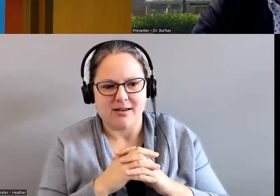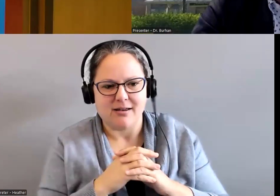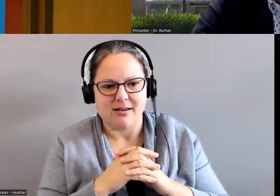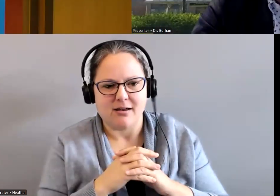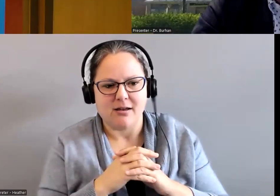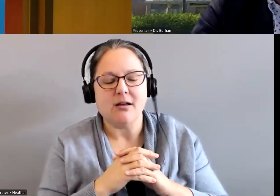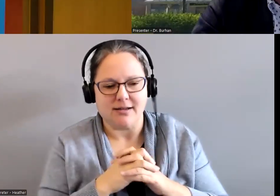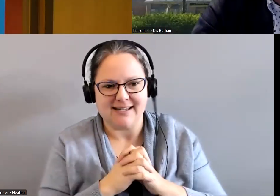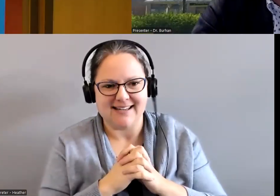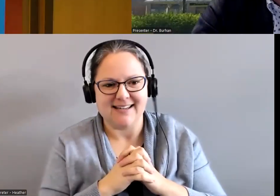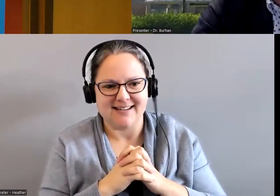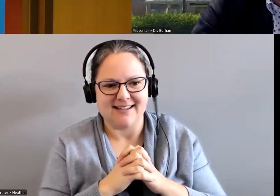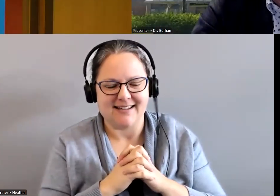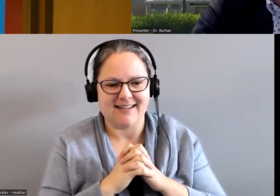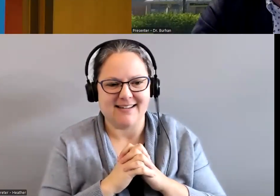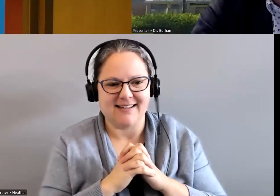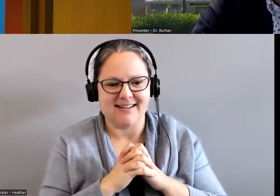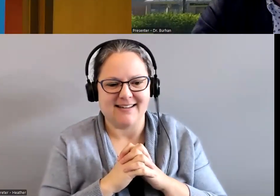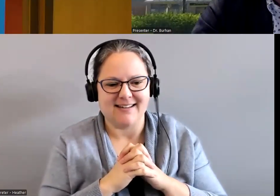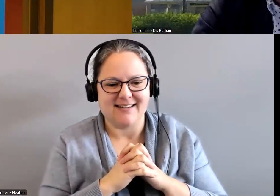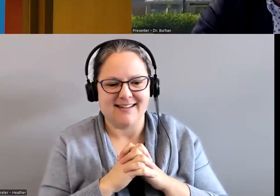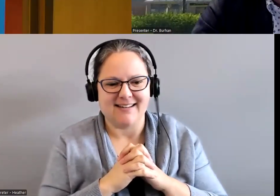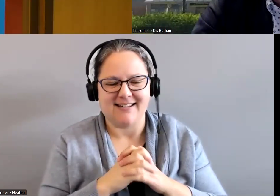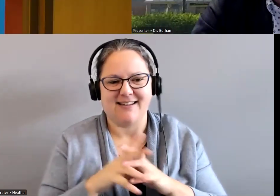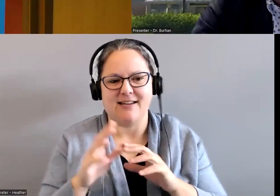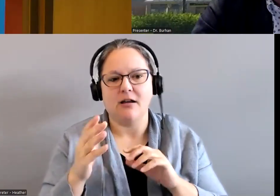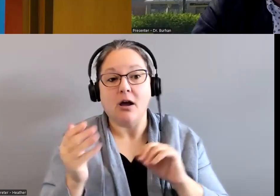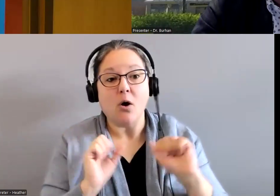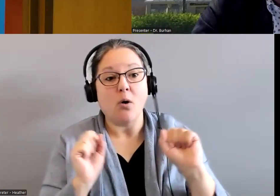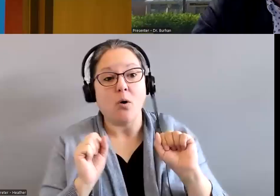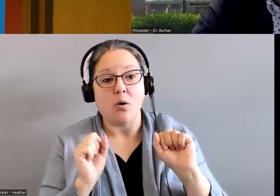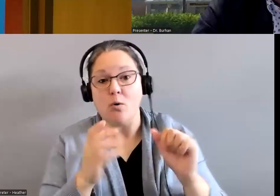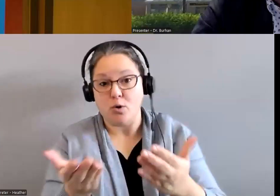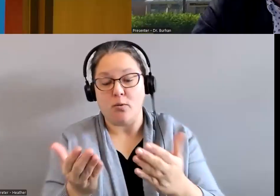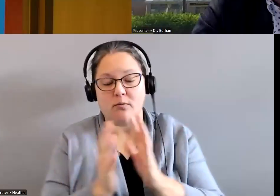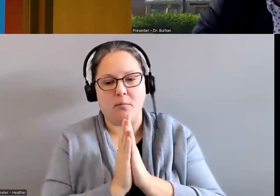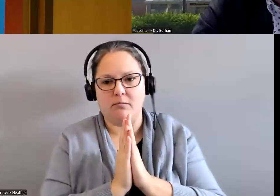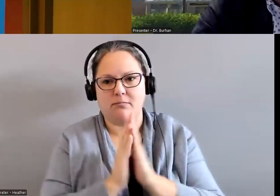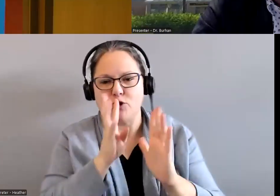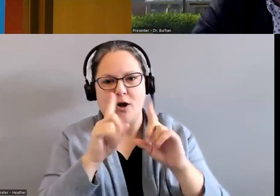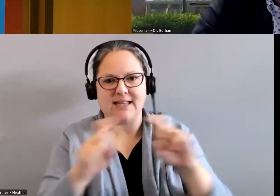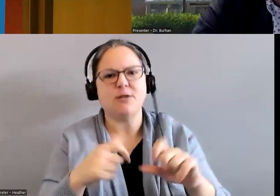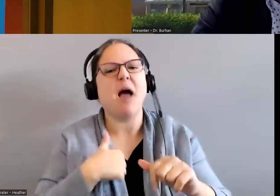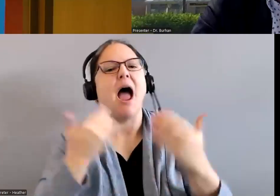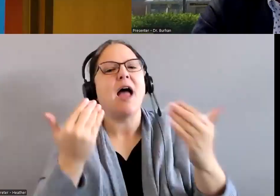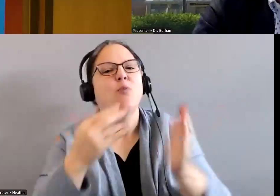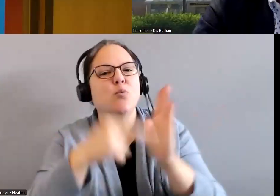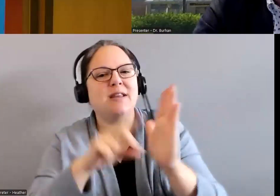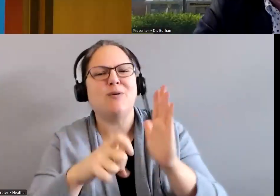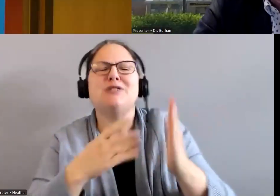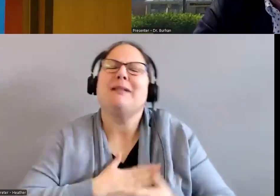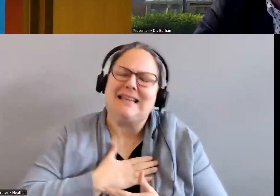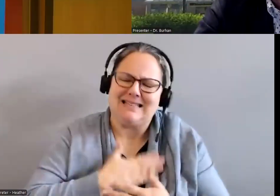So, yeah, I think the question from Dr. Conwell. Maybe I can read the question first. Yeah, please.